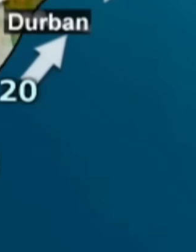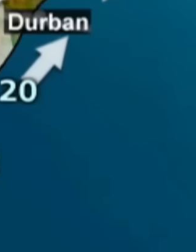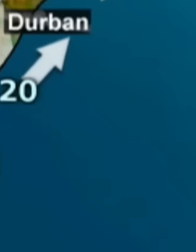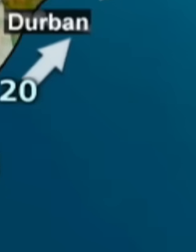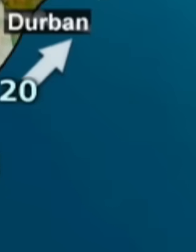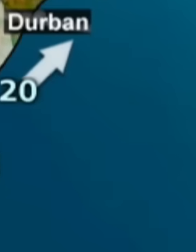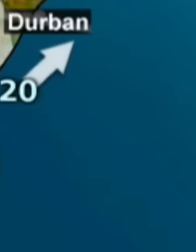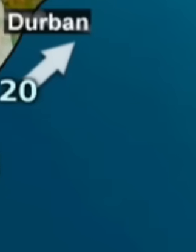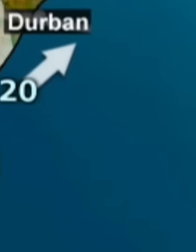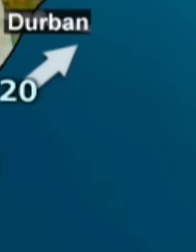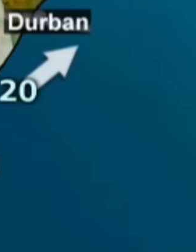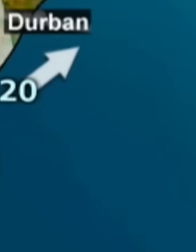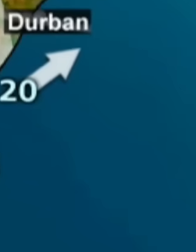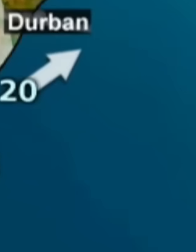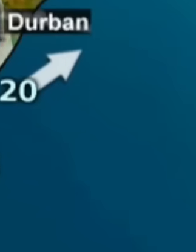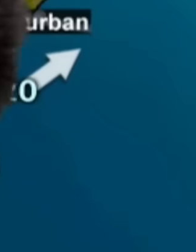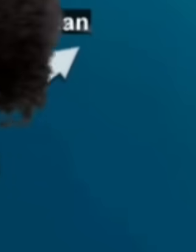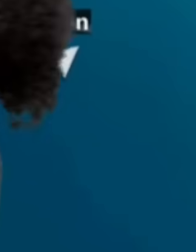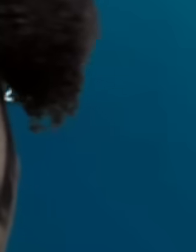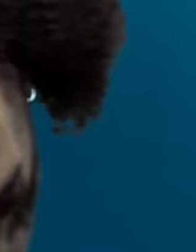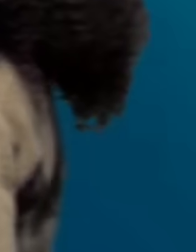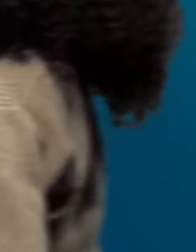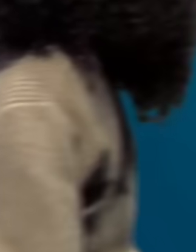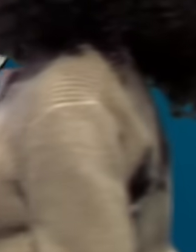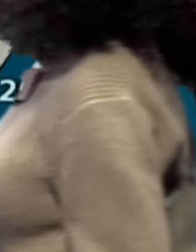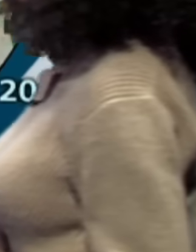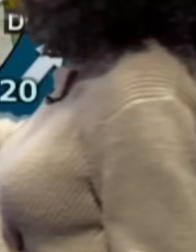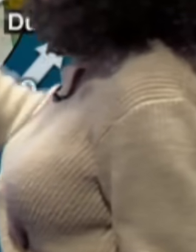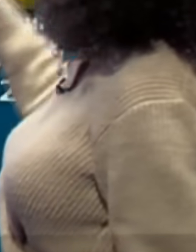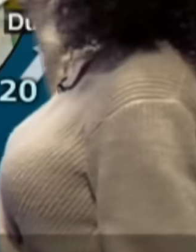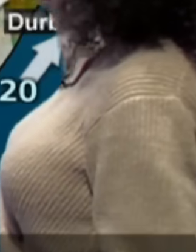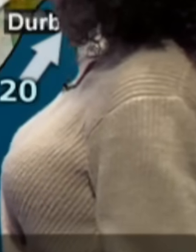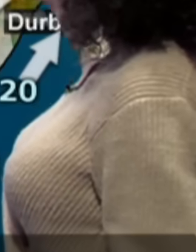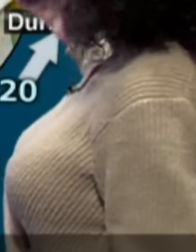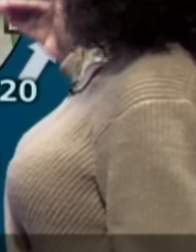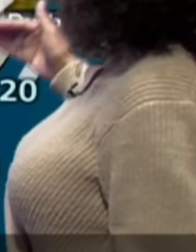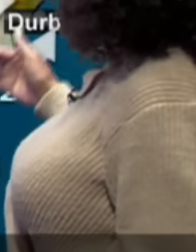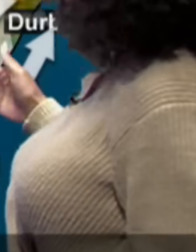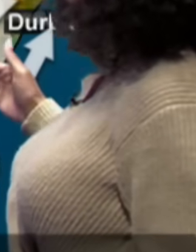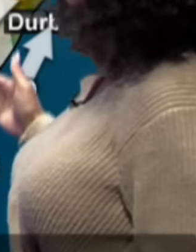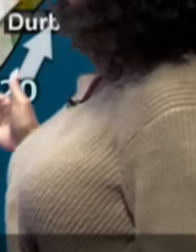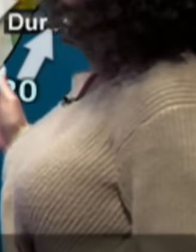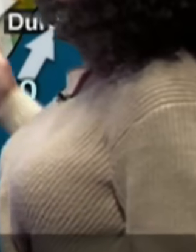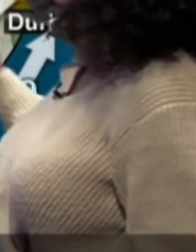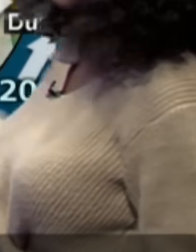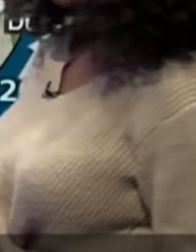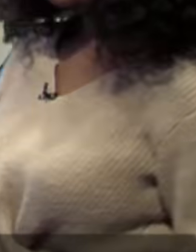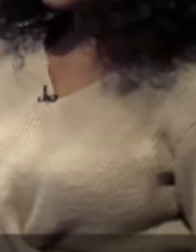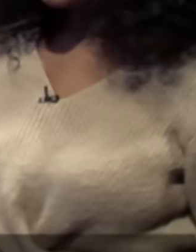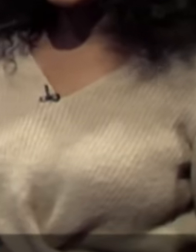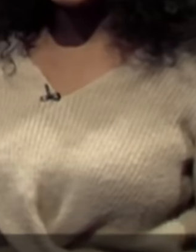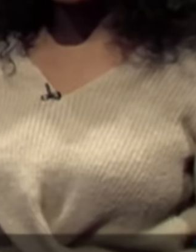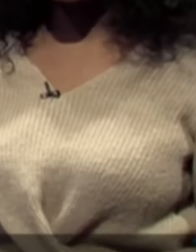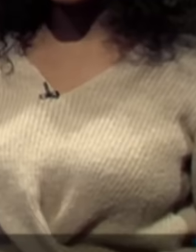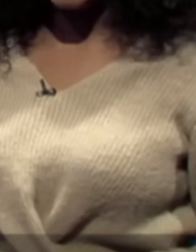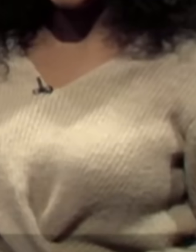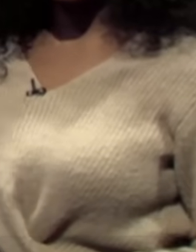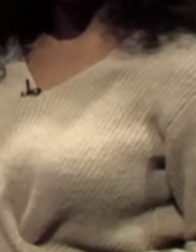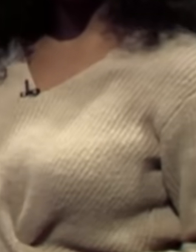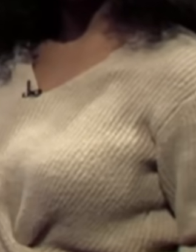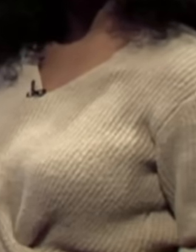ke leboga ke adimilwe ke le dumedise babogedi ko gae a re lebelele maemo a bosa bosegonjo fa re lebelela karolo a Limpopo go tswa ko KwaZulu-Natal go ya ko karolong ya Eastern